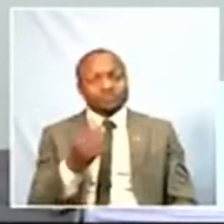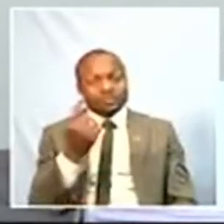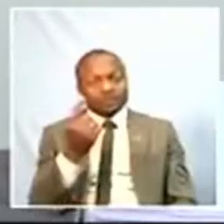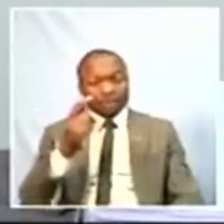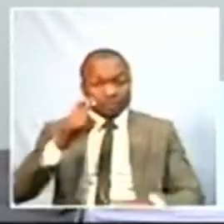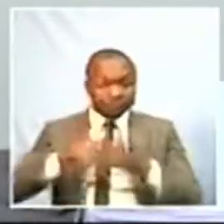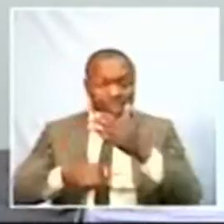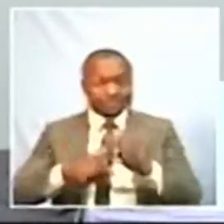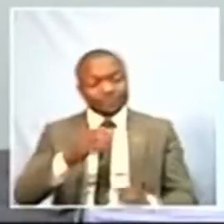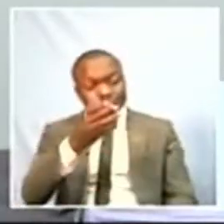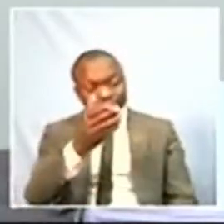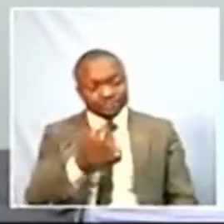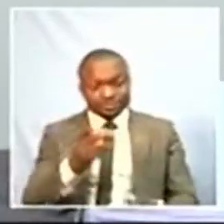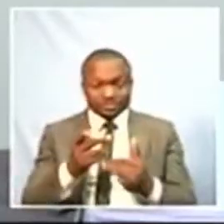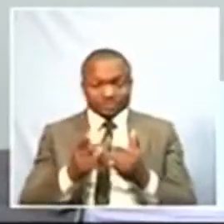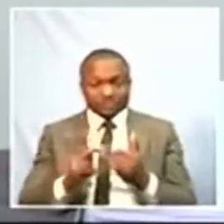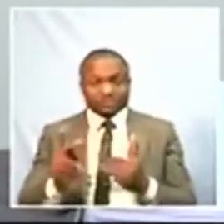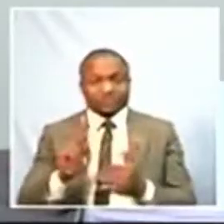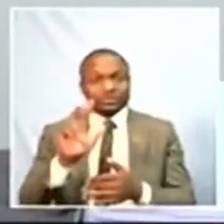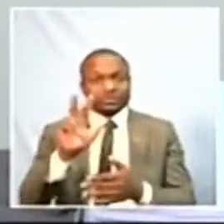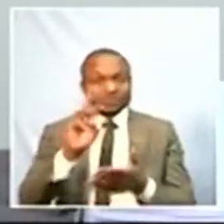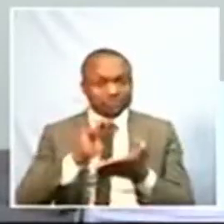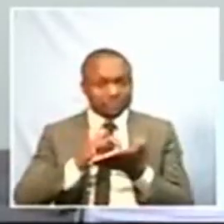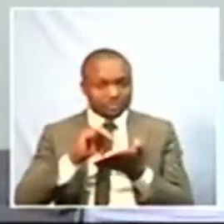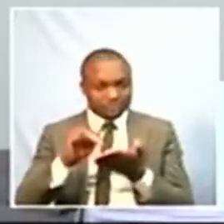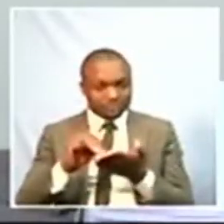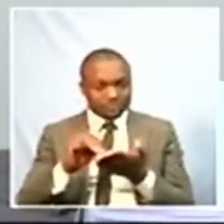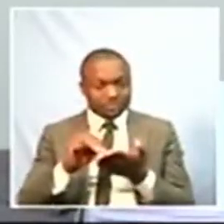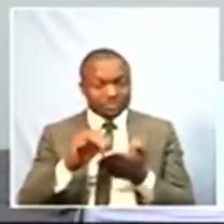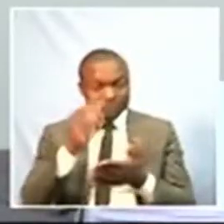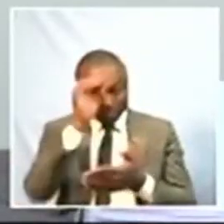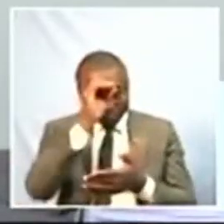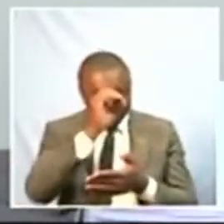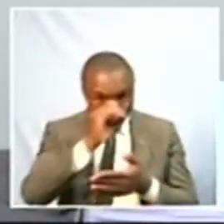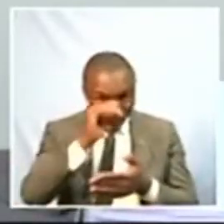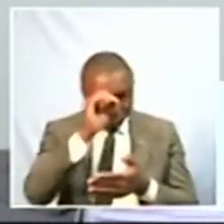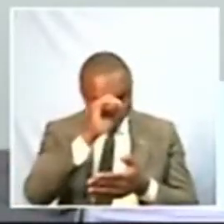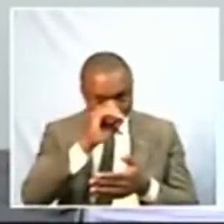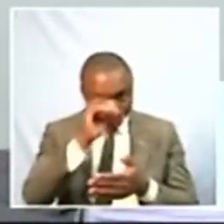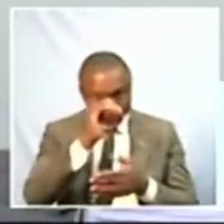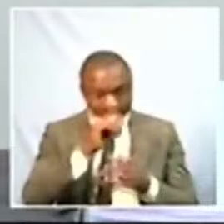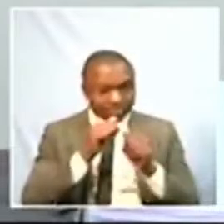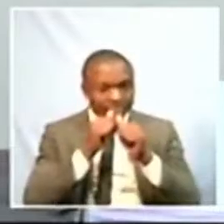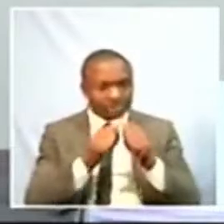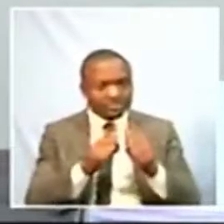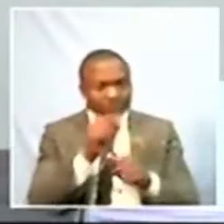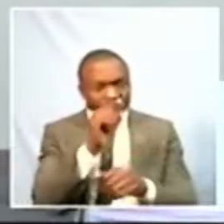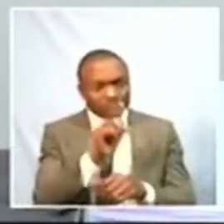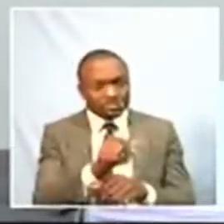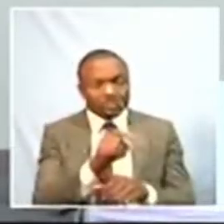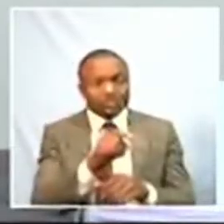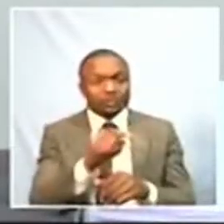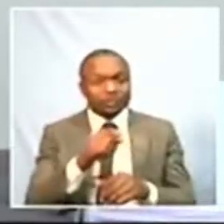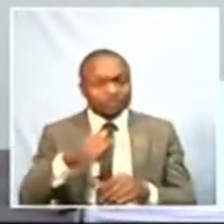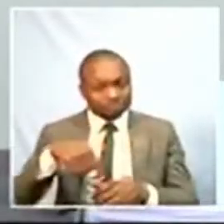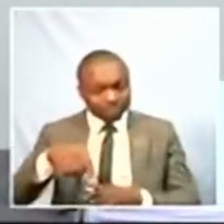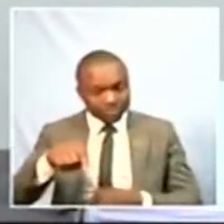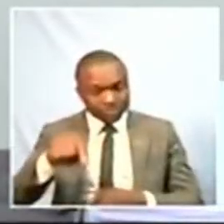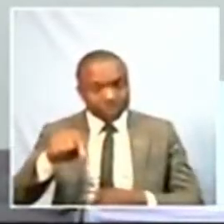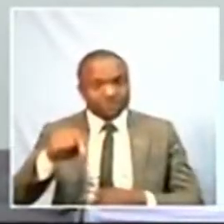deducted there part of the 3 million that you are looking for? And according to him, it was going to run up